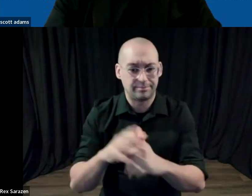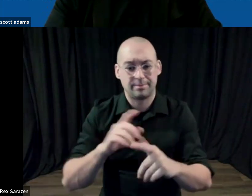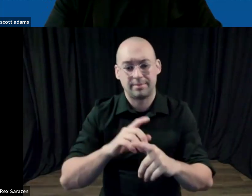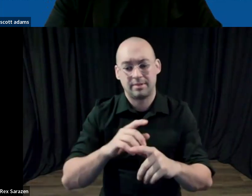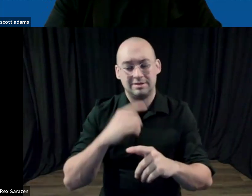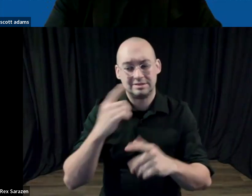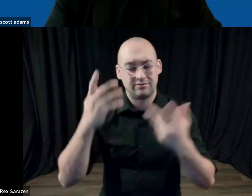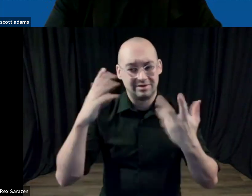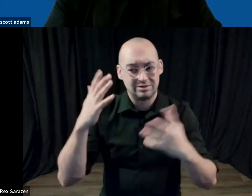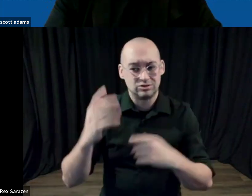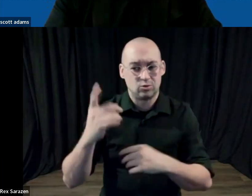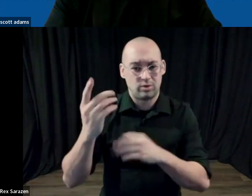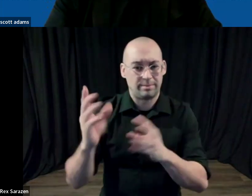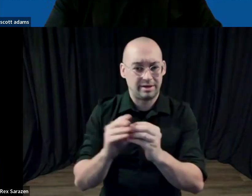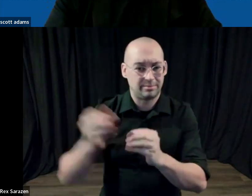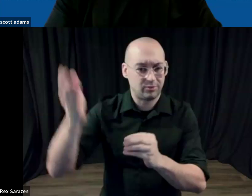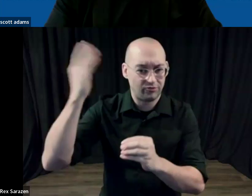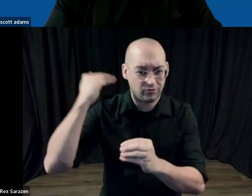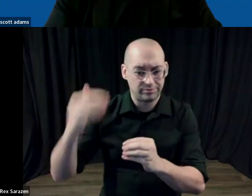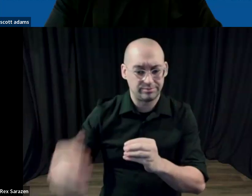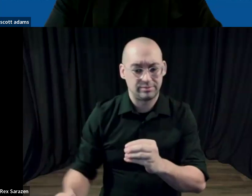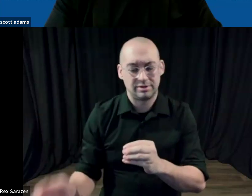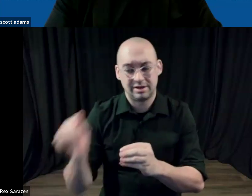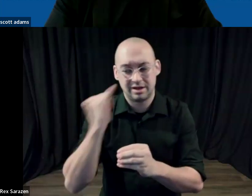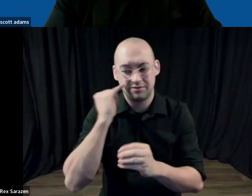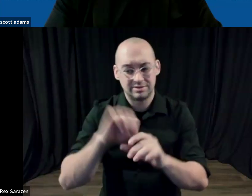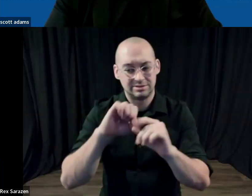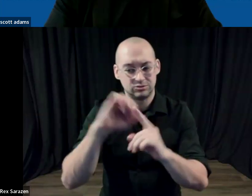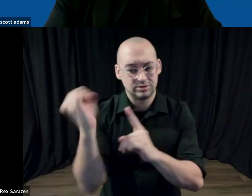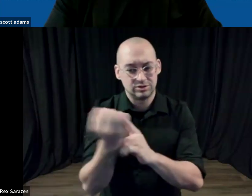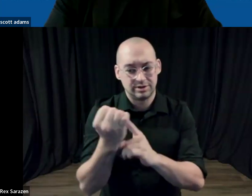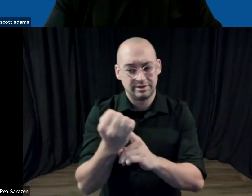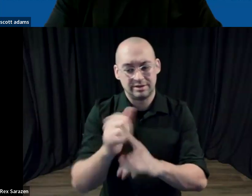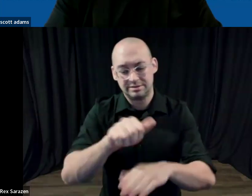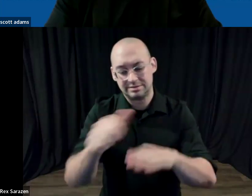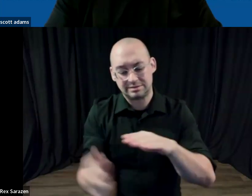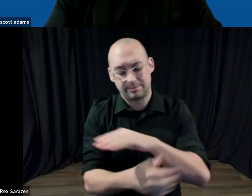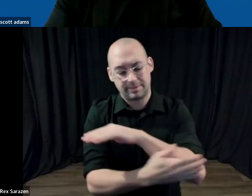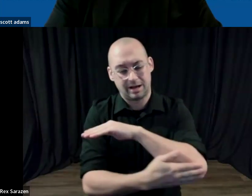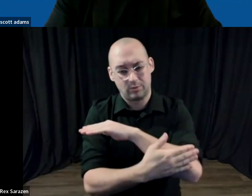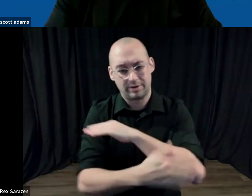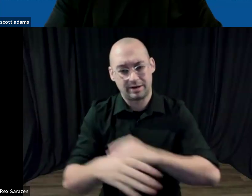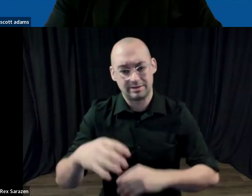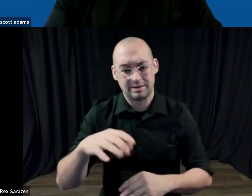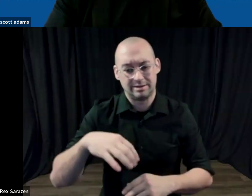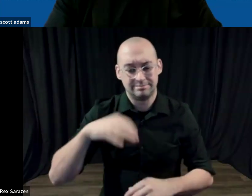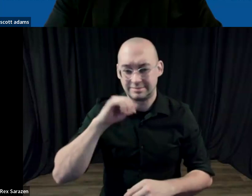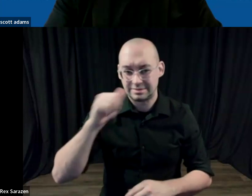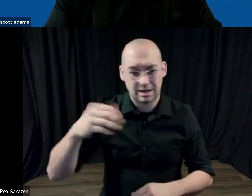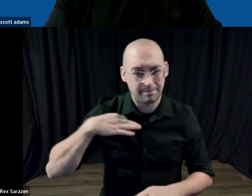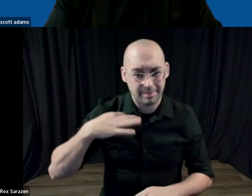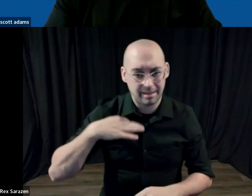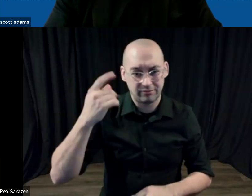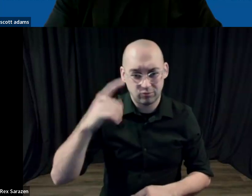there is a situation where some county allocations are not applied for and awarded in the first tranche, we